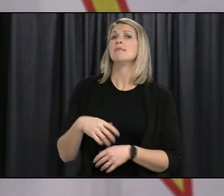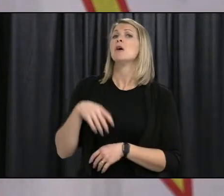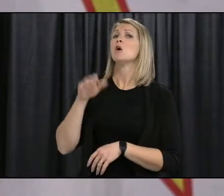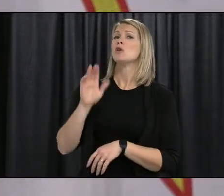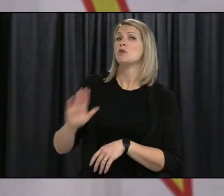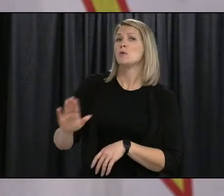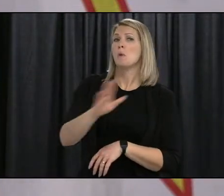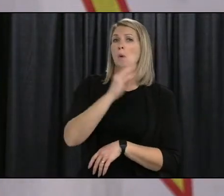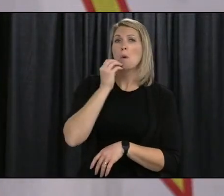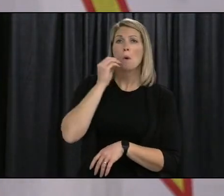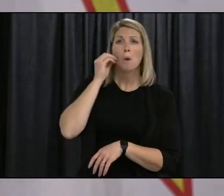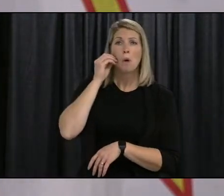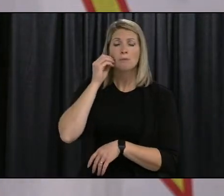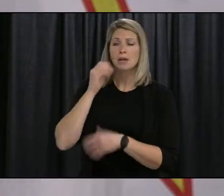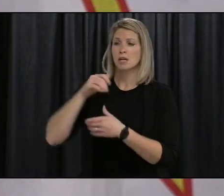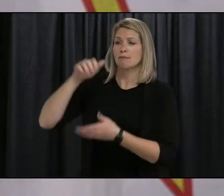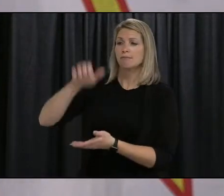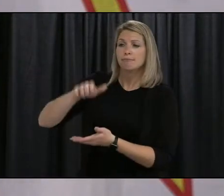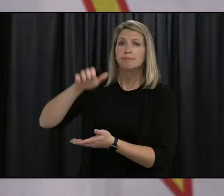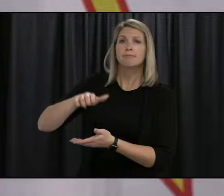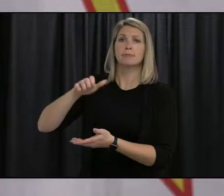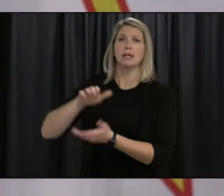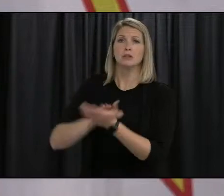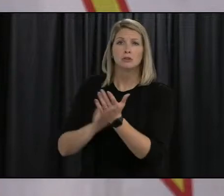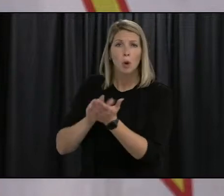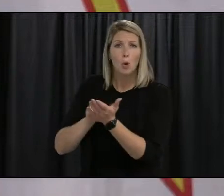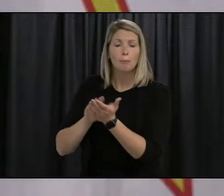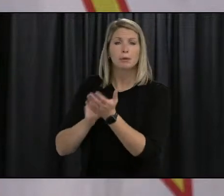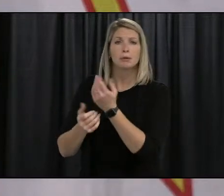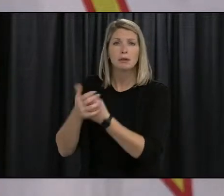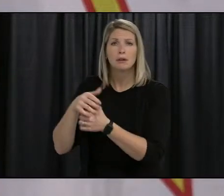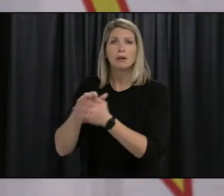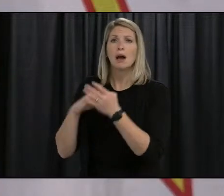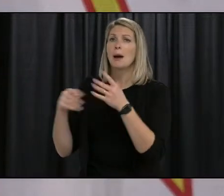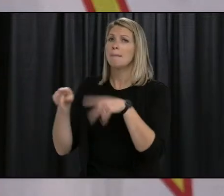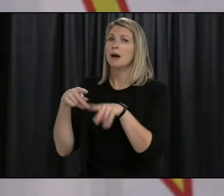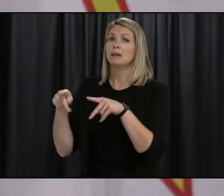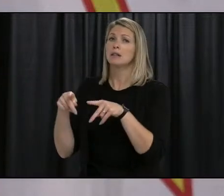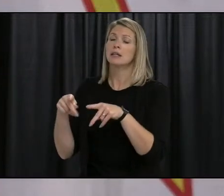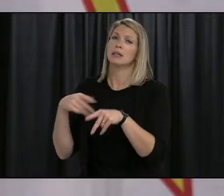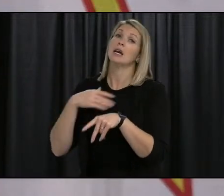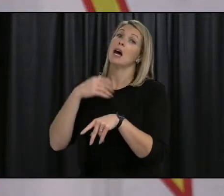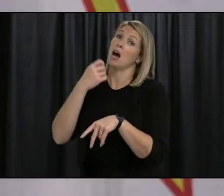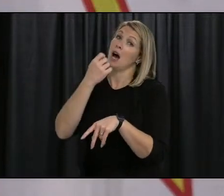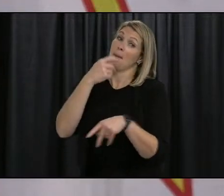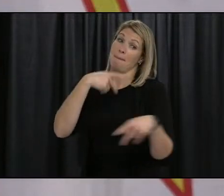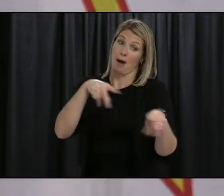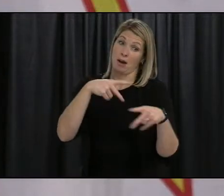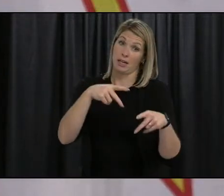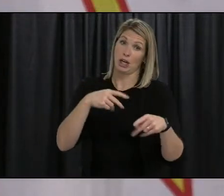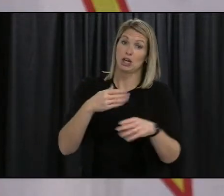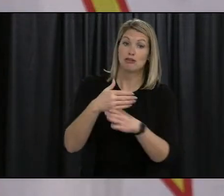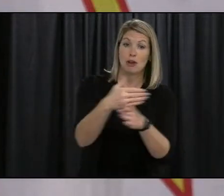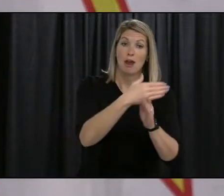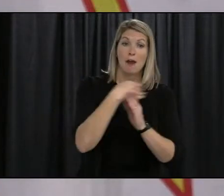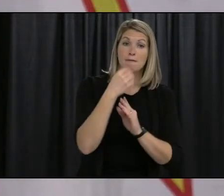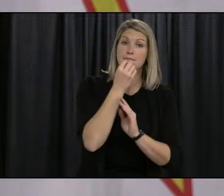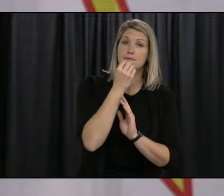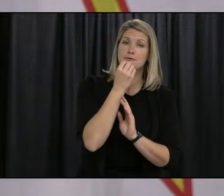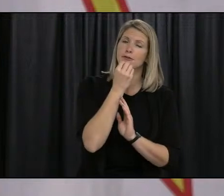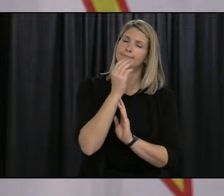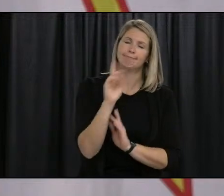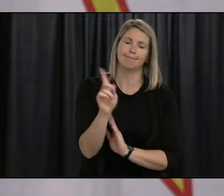hand towels, and discourage the sharing of food. If food is necessary, individuals or those within the same bubble should bring their